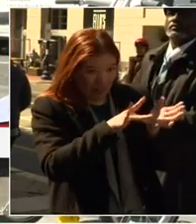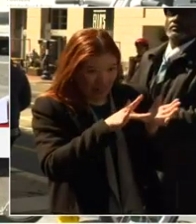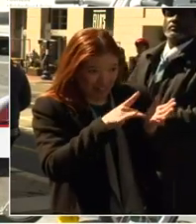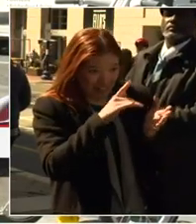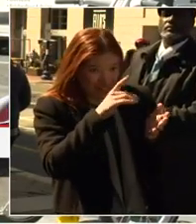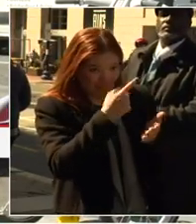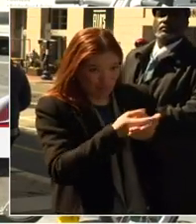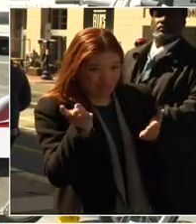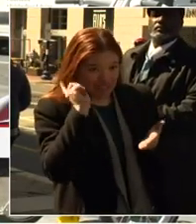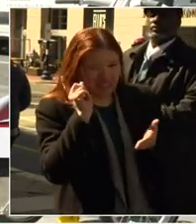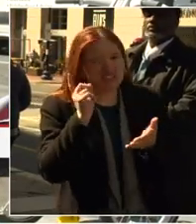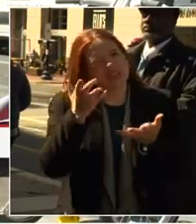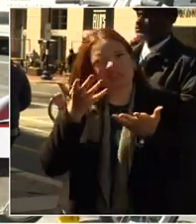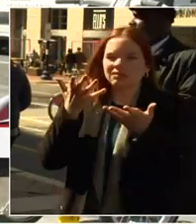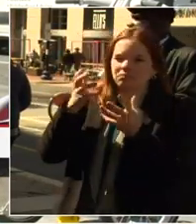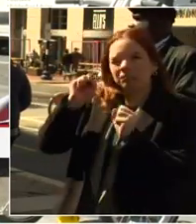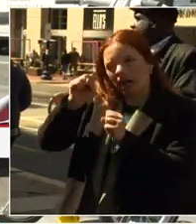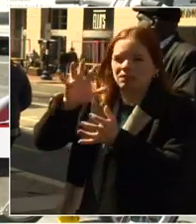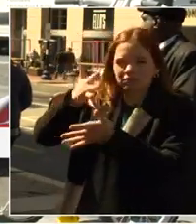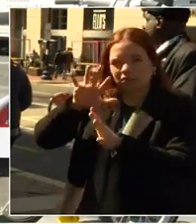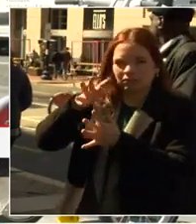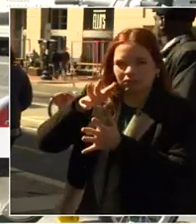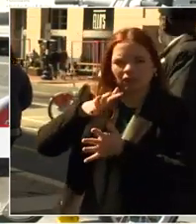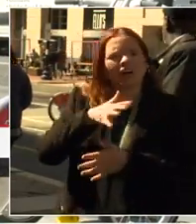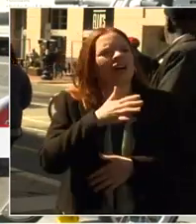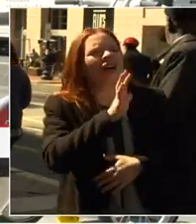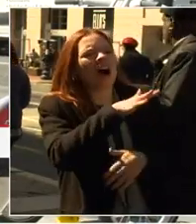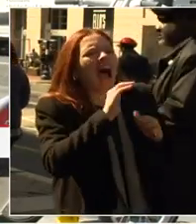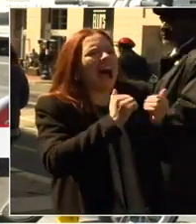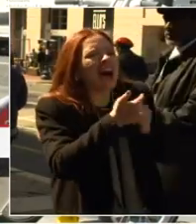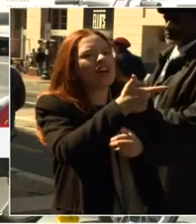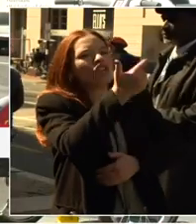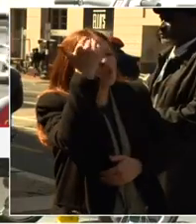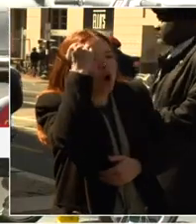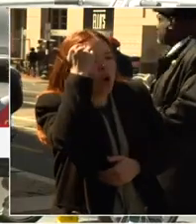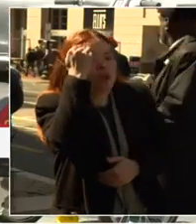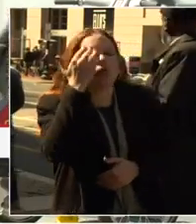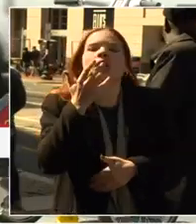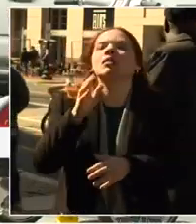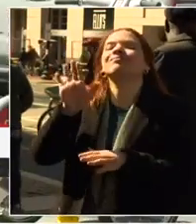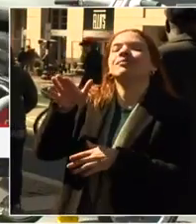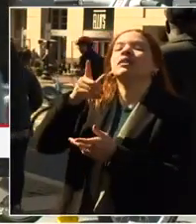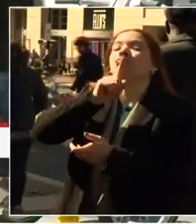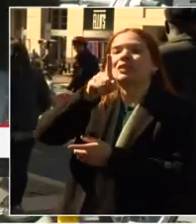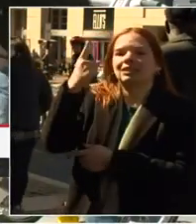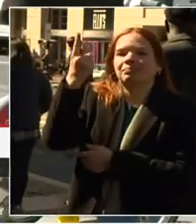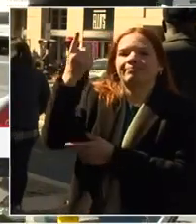about right, yes. And how did you become aware? I was notified by my lawyer. Mayor Bowser,